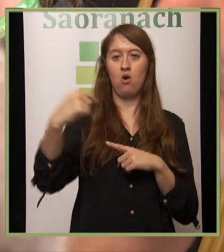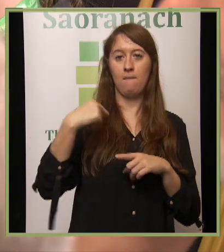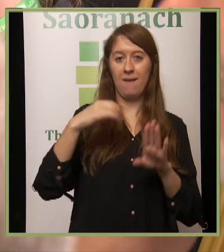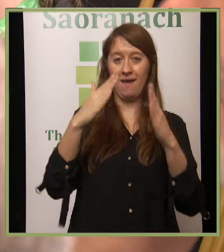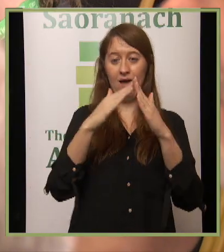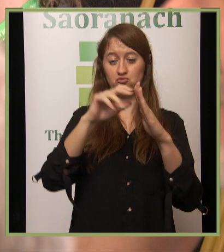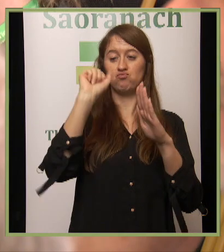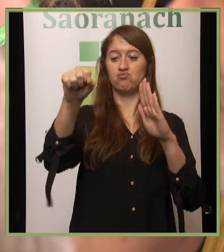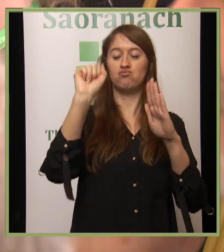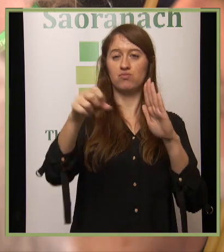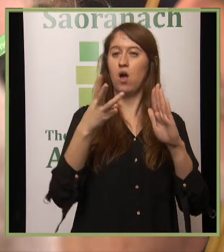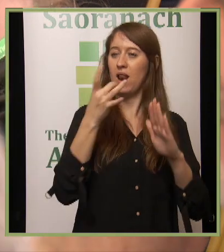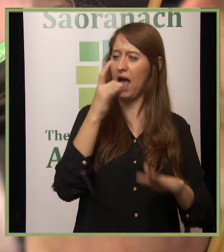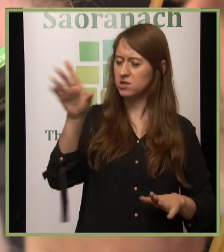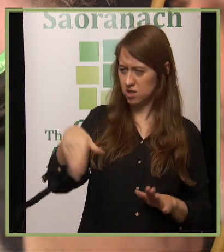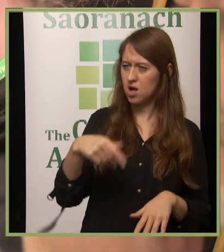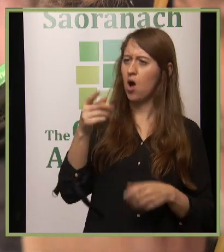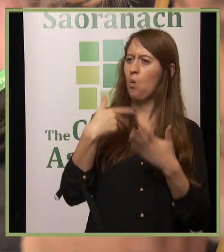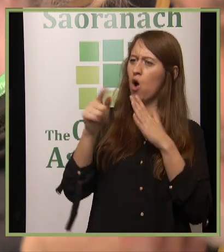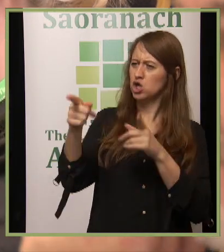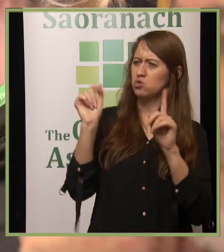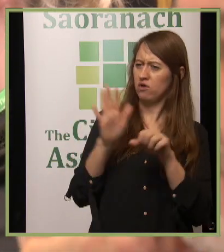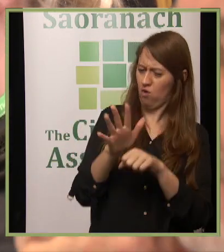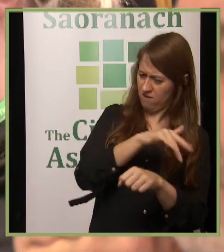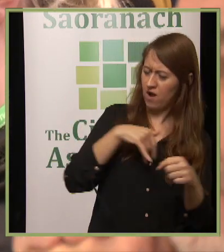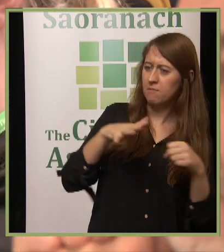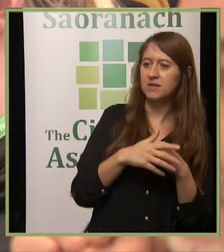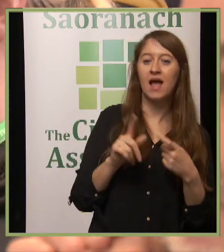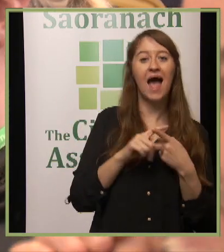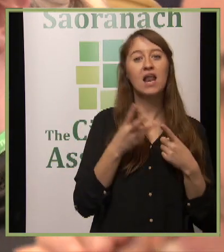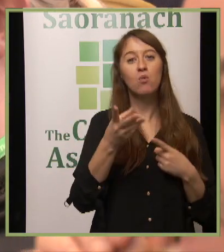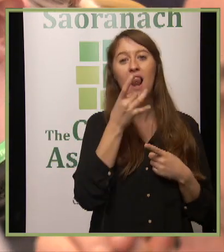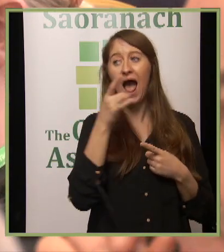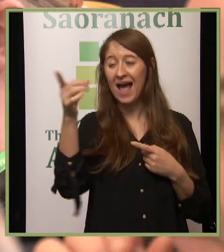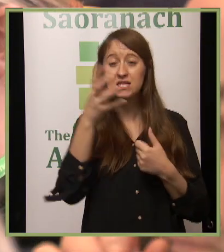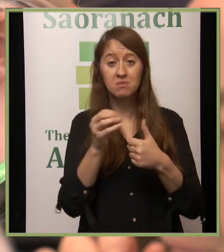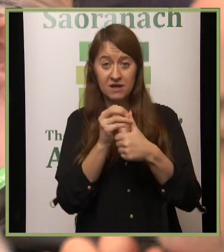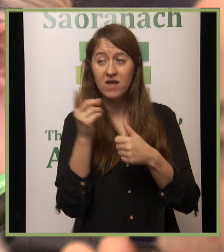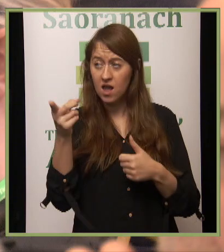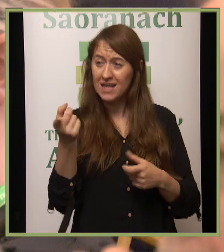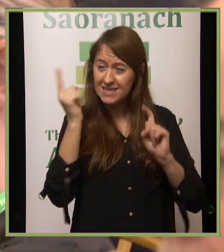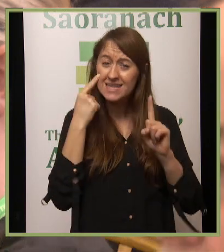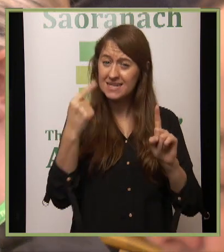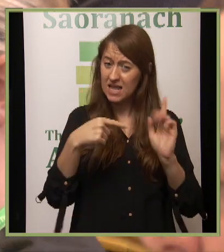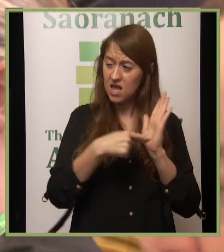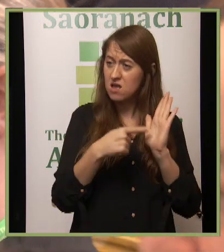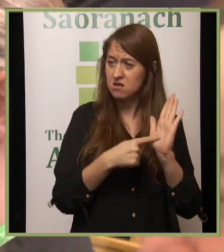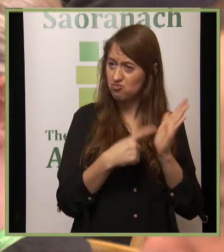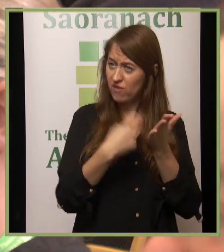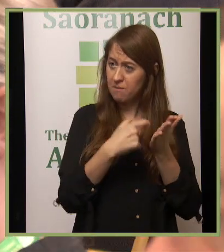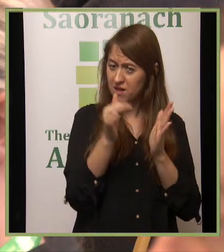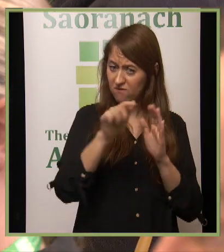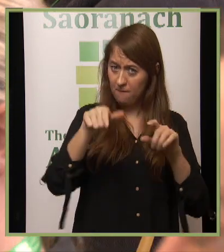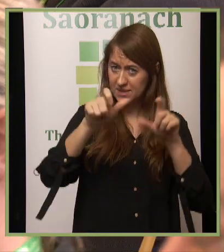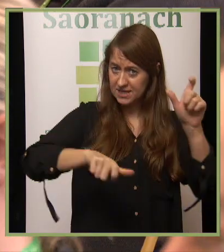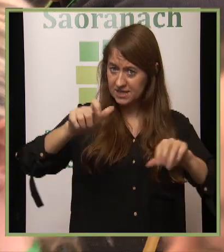specifically, what are you going to be doing for the environment? And I'll ask them specifically, have you seen the recommendations from this Citizens' Assembly, and what do you think of them? And what will